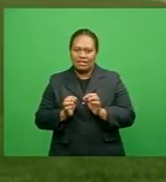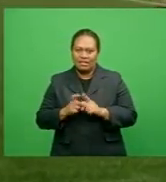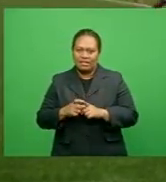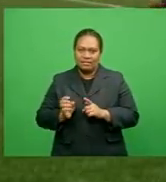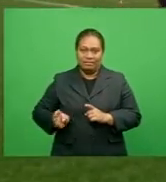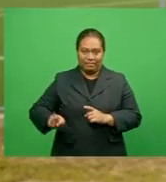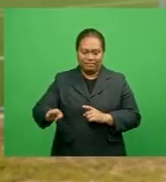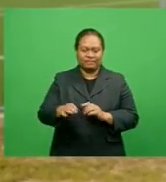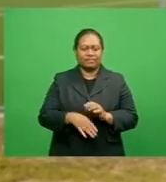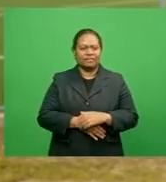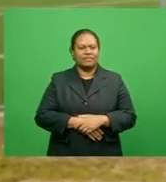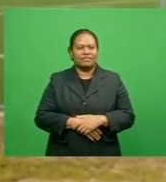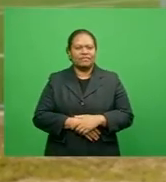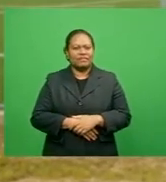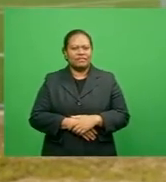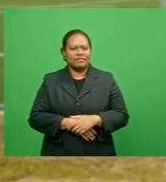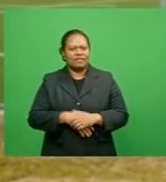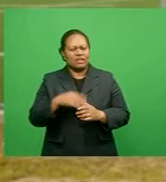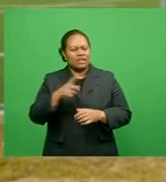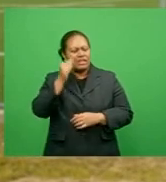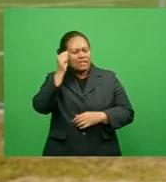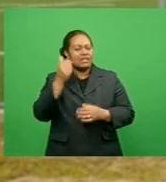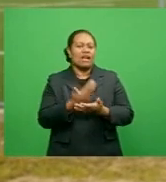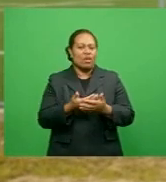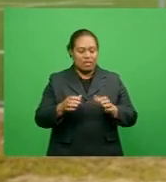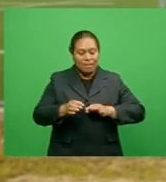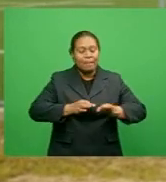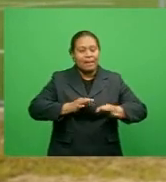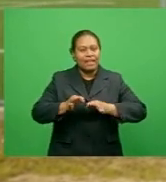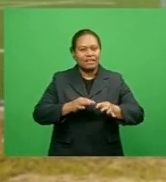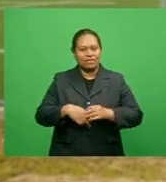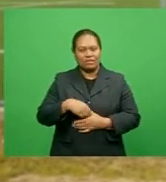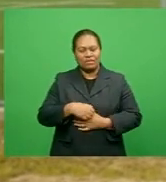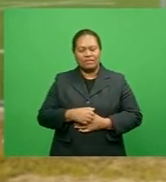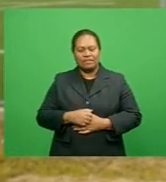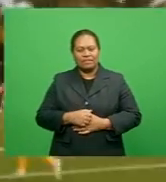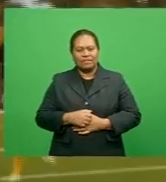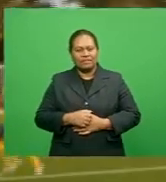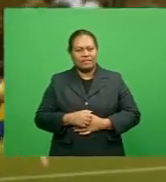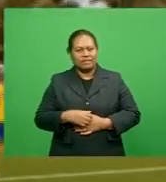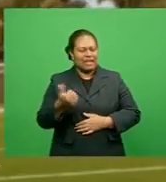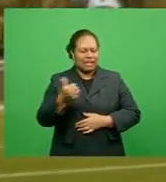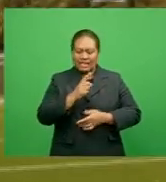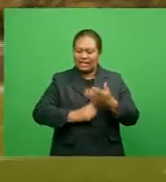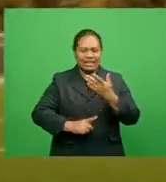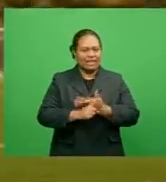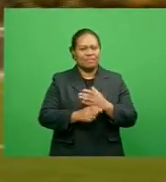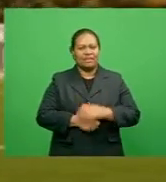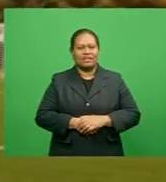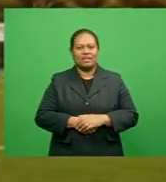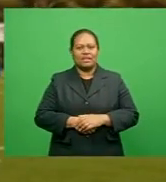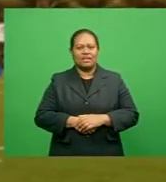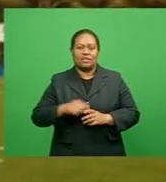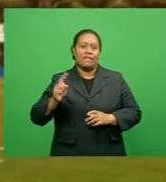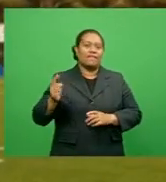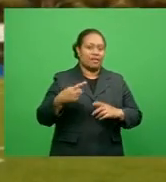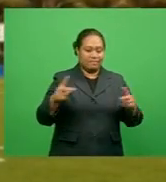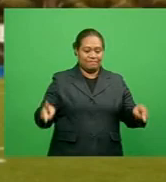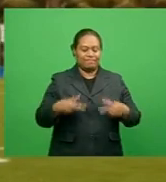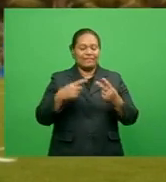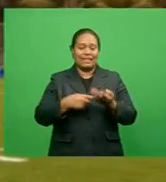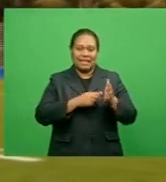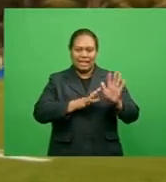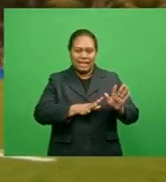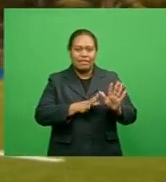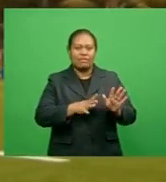how we can strategize and see our plans for the Nandrunga or anything. The first semi-final is between